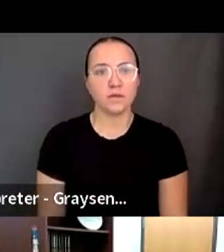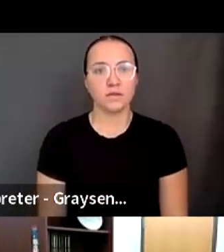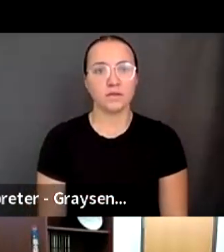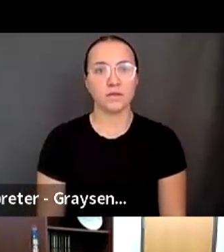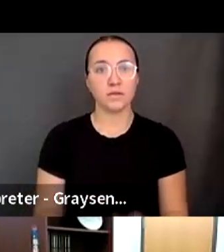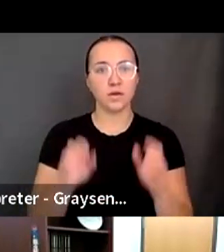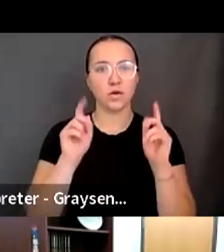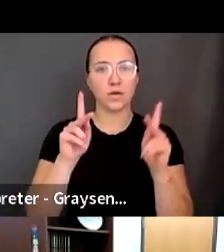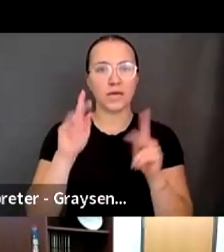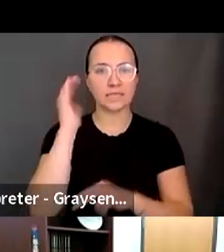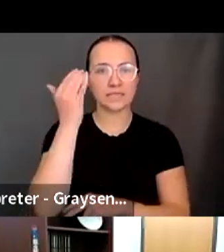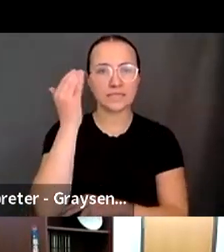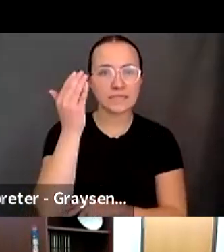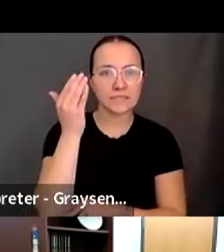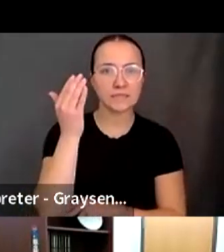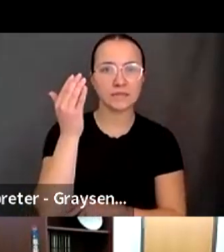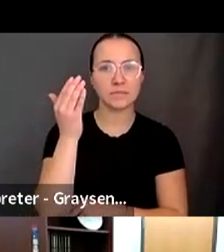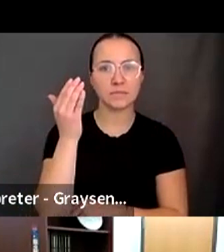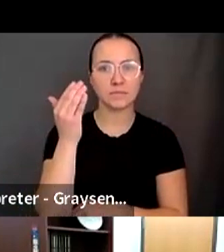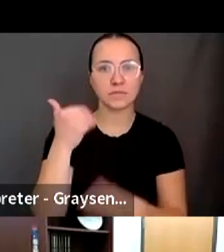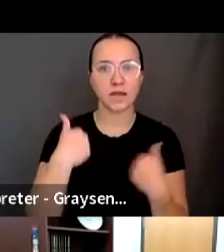Okay, it looks like we've got